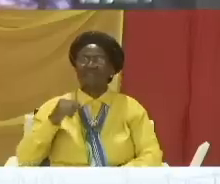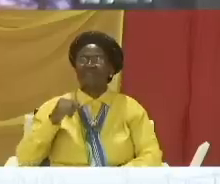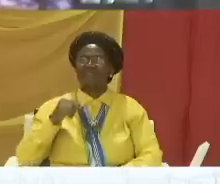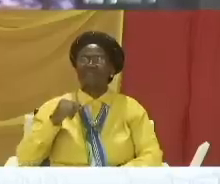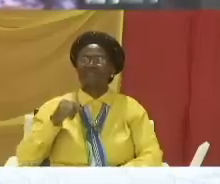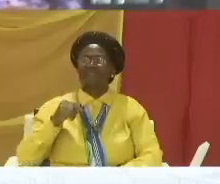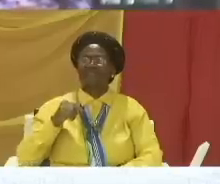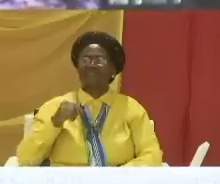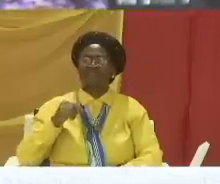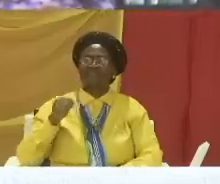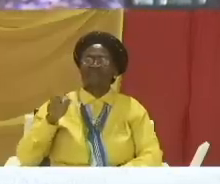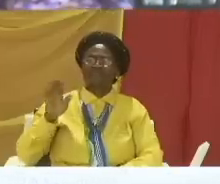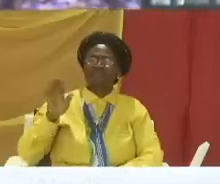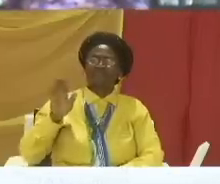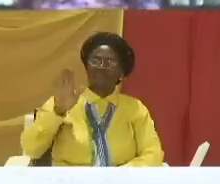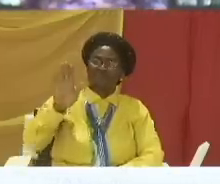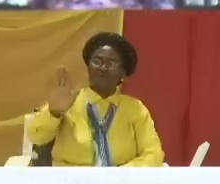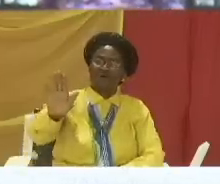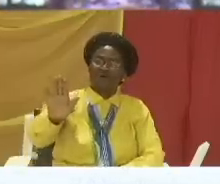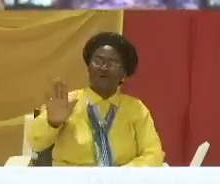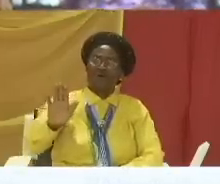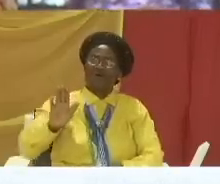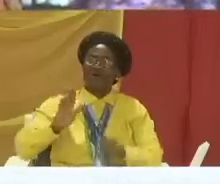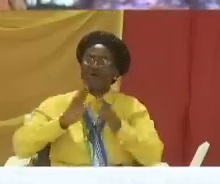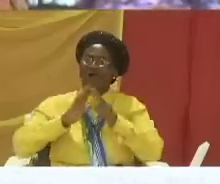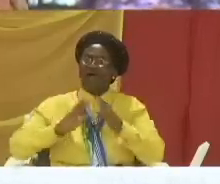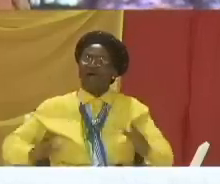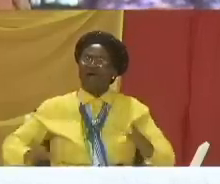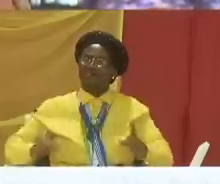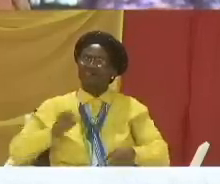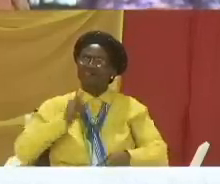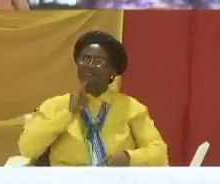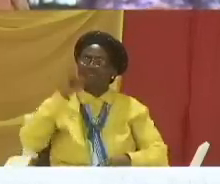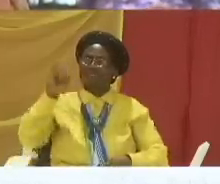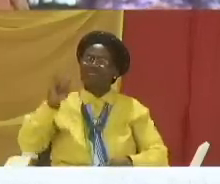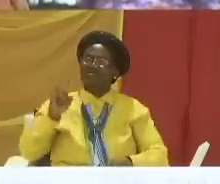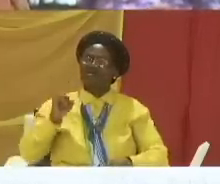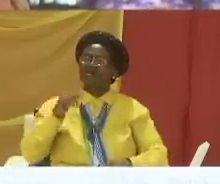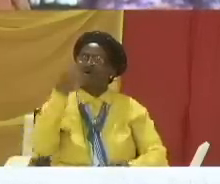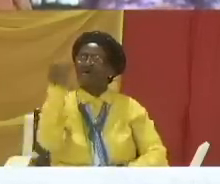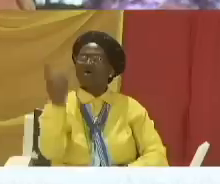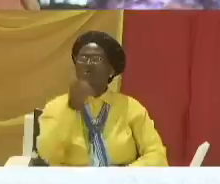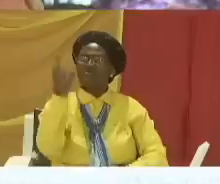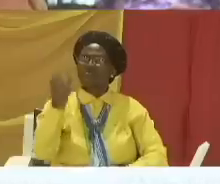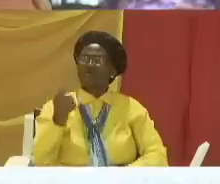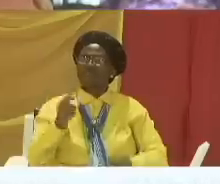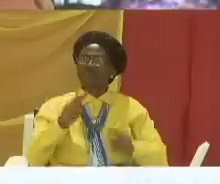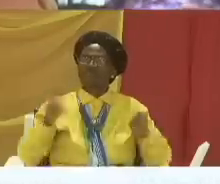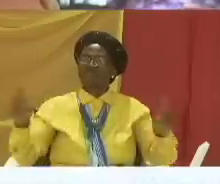your house is always very quiet.